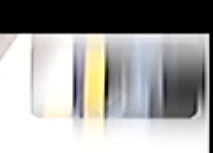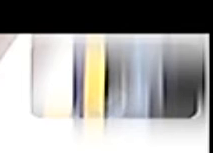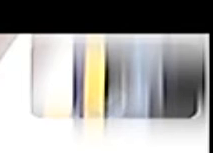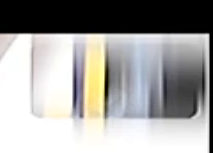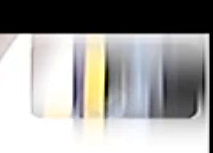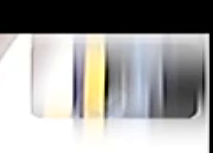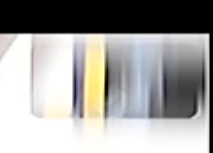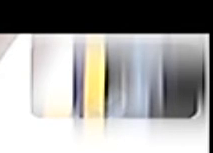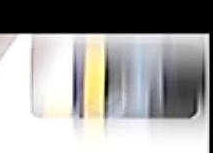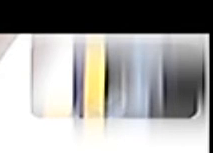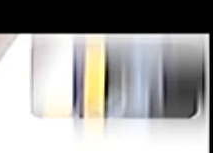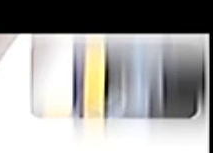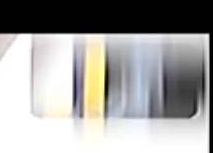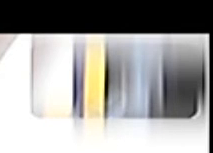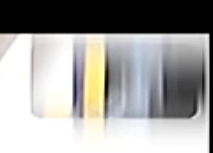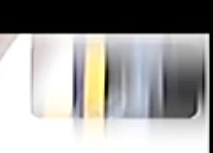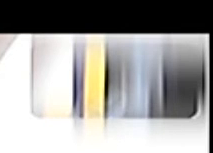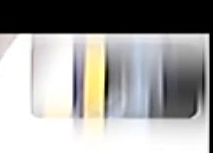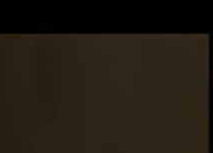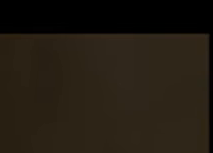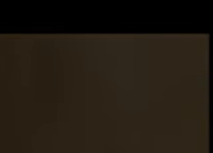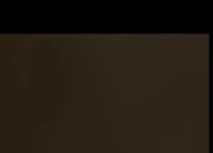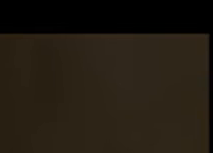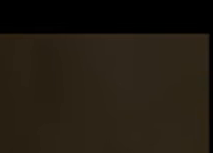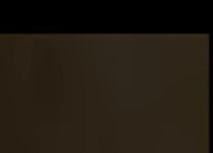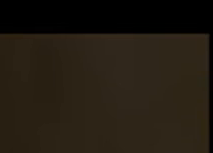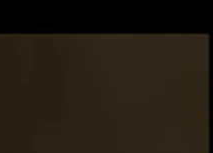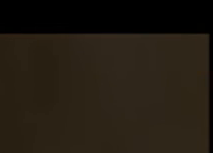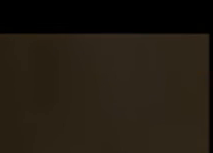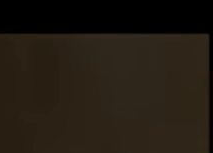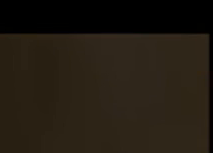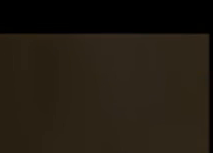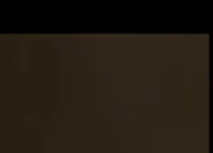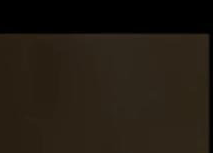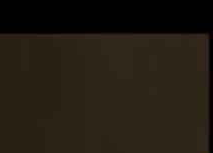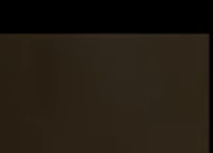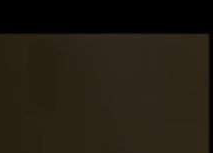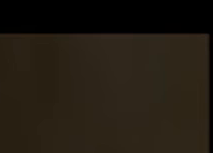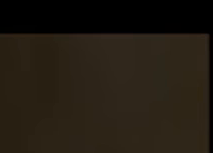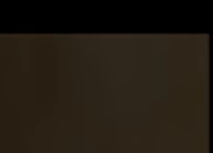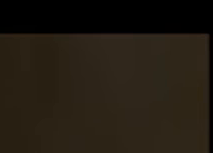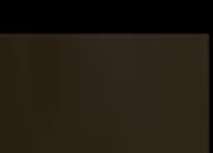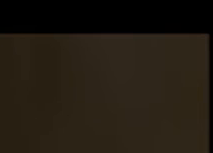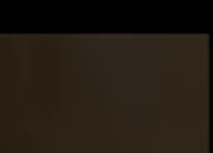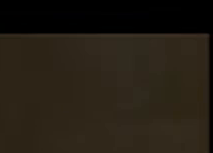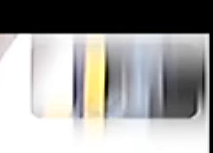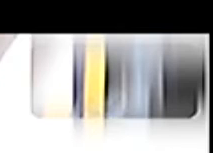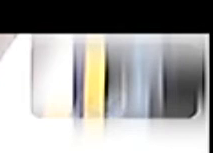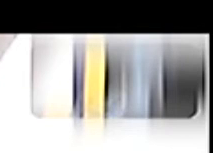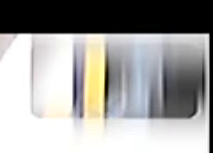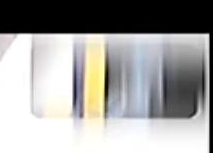the days of Bell Pottinger and that white monopoly capital, there was a lot, but this is on another